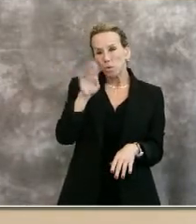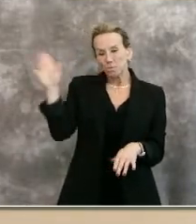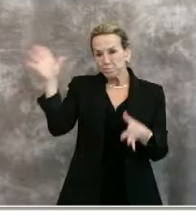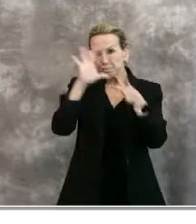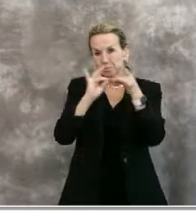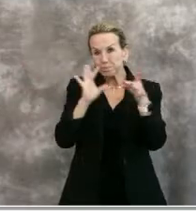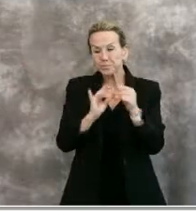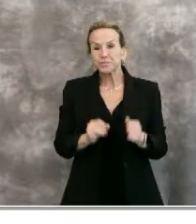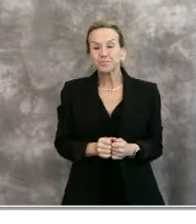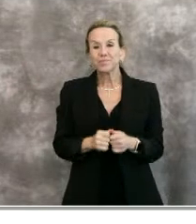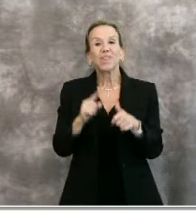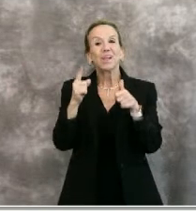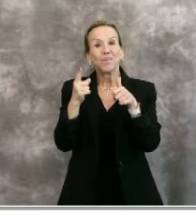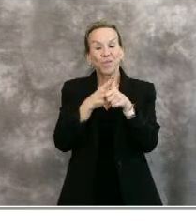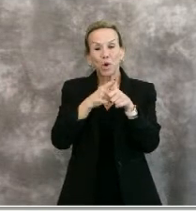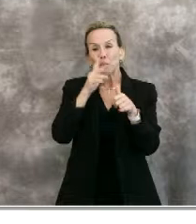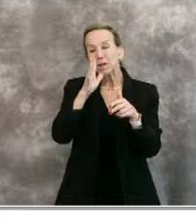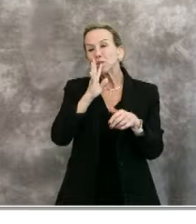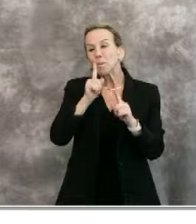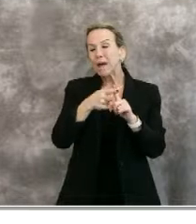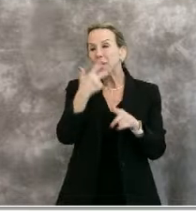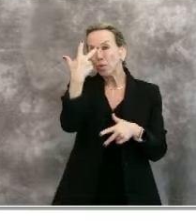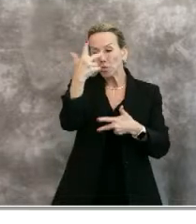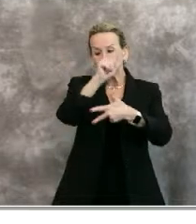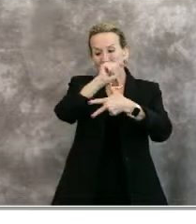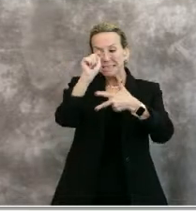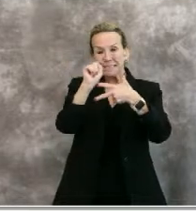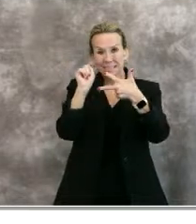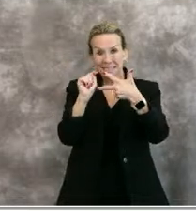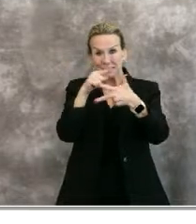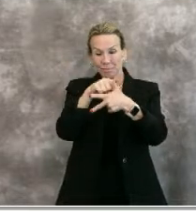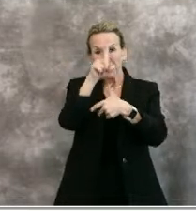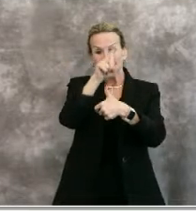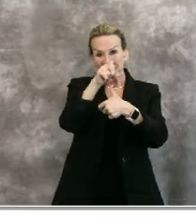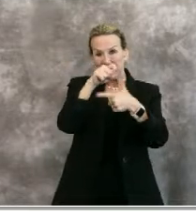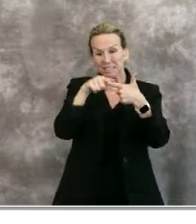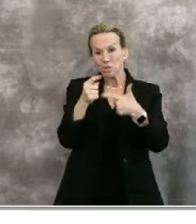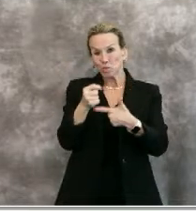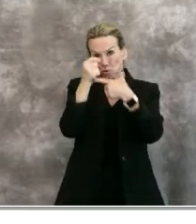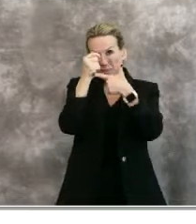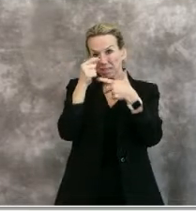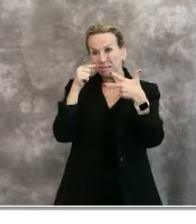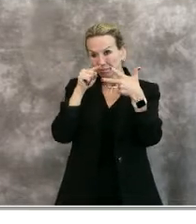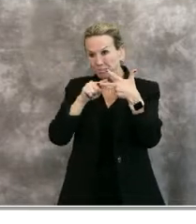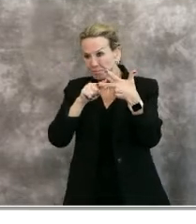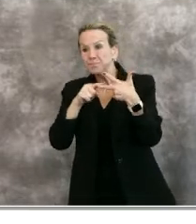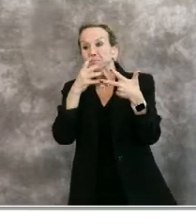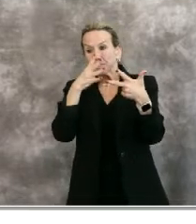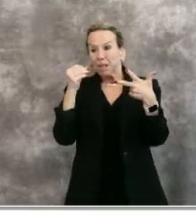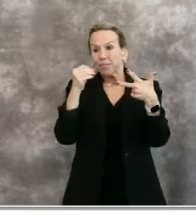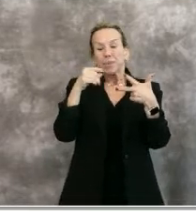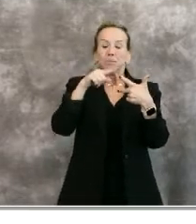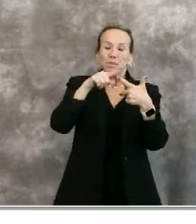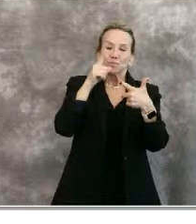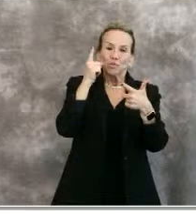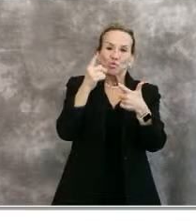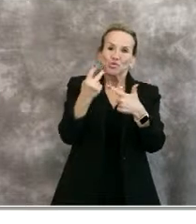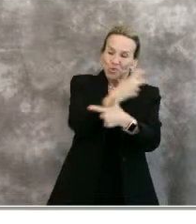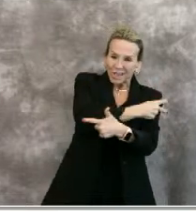first with our T3 strategy, test, trace, and treatment slide as our first one for today. Today we're